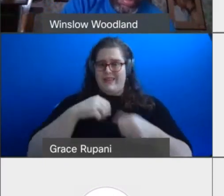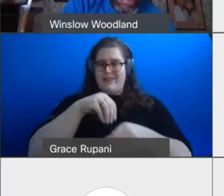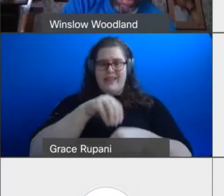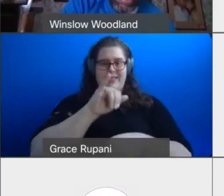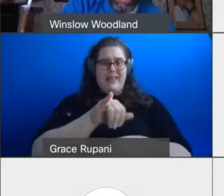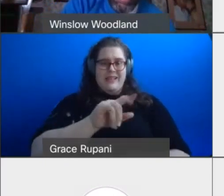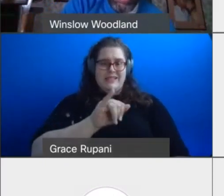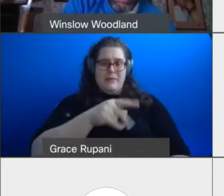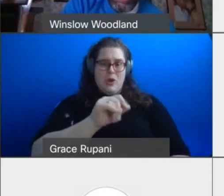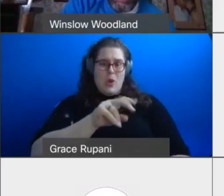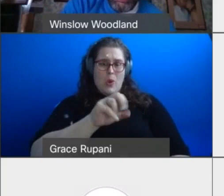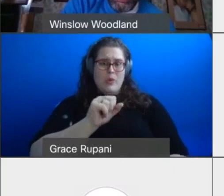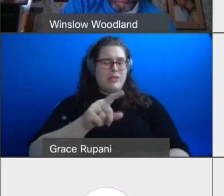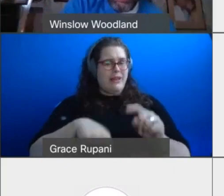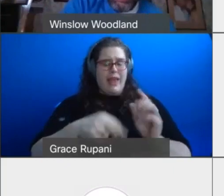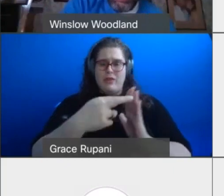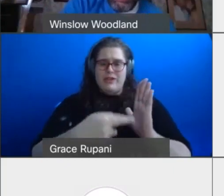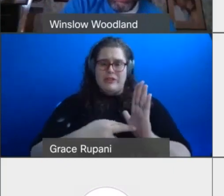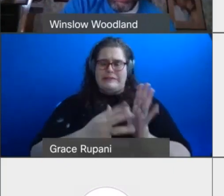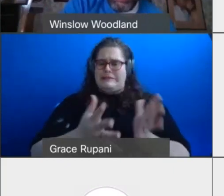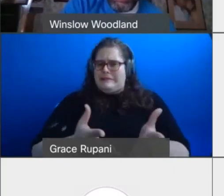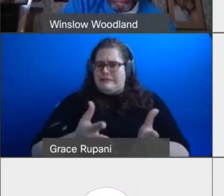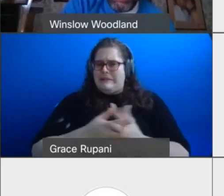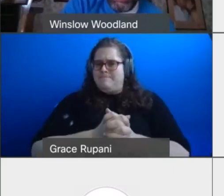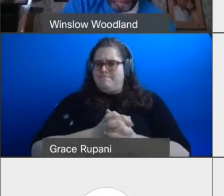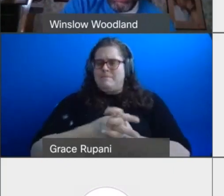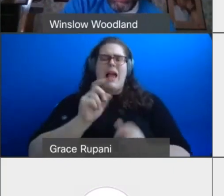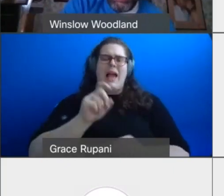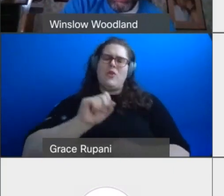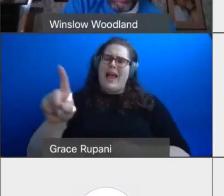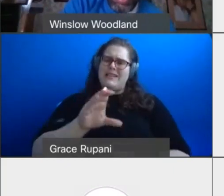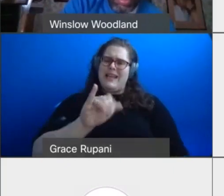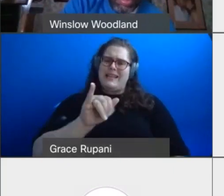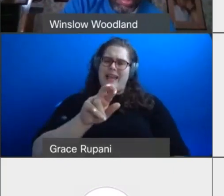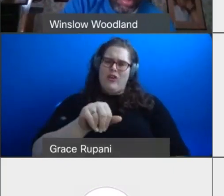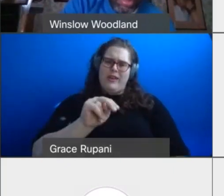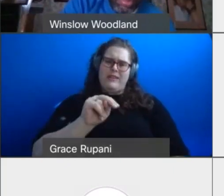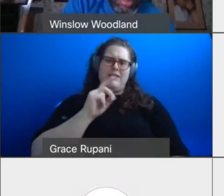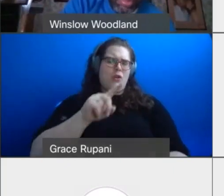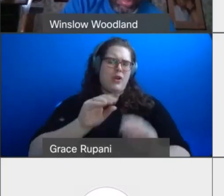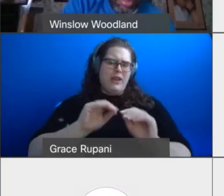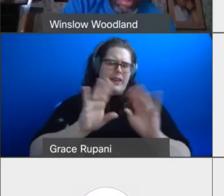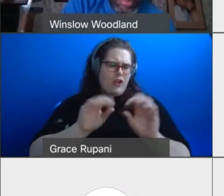I think I need clarification from Karen for this one. I don't know if the website,